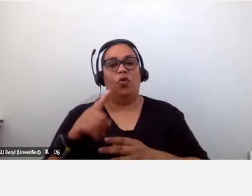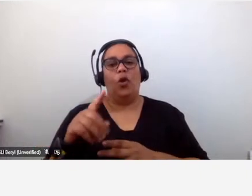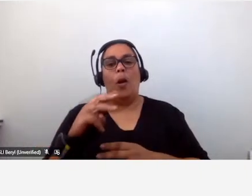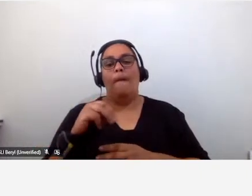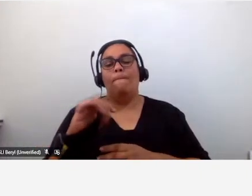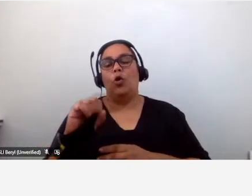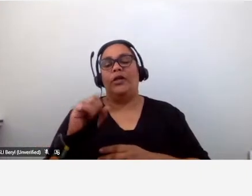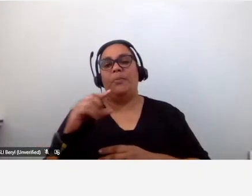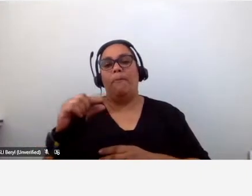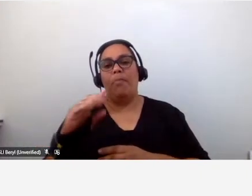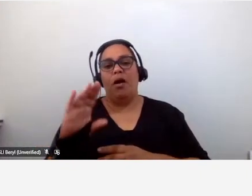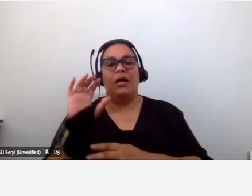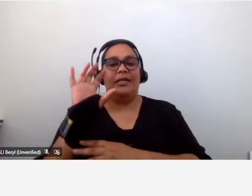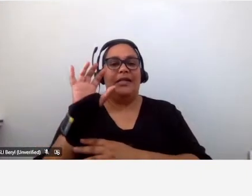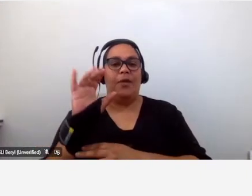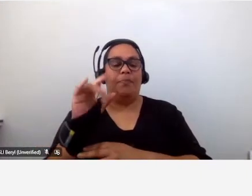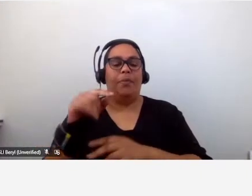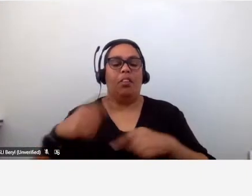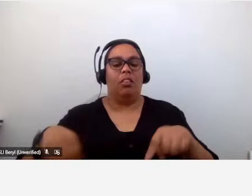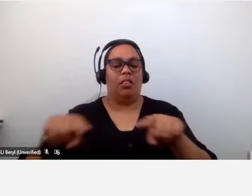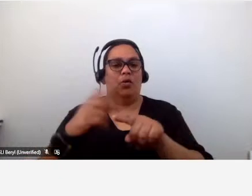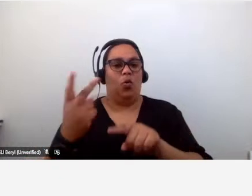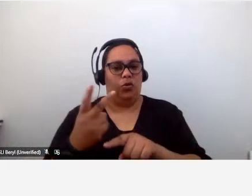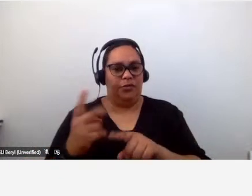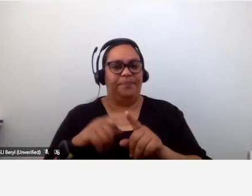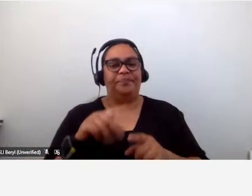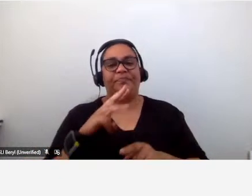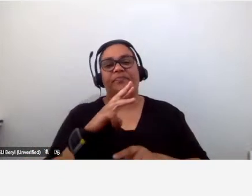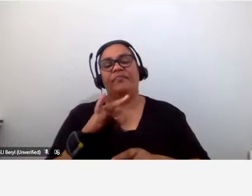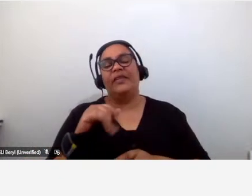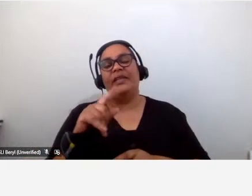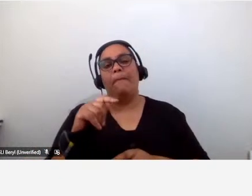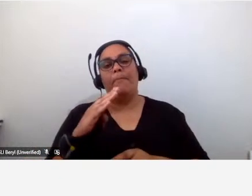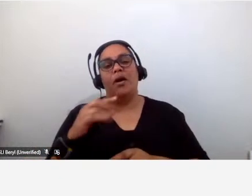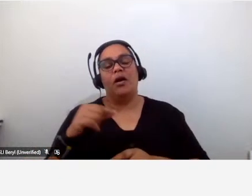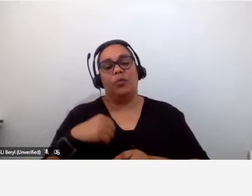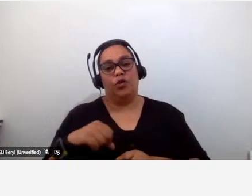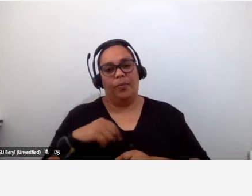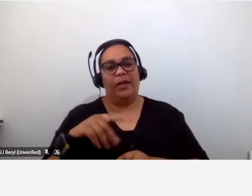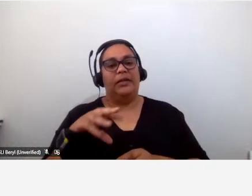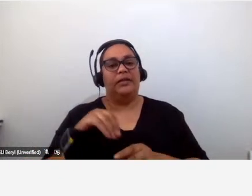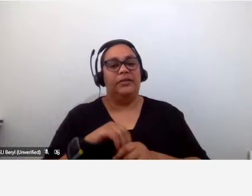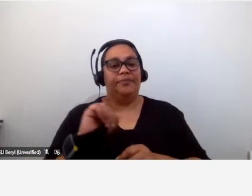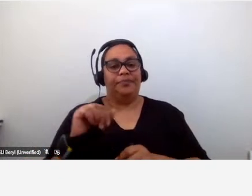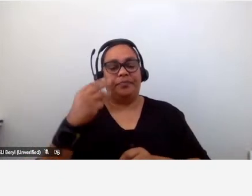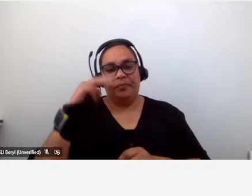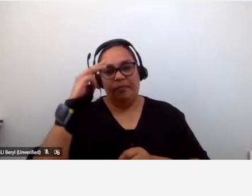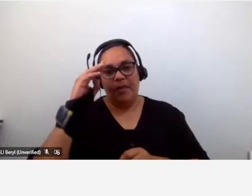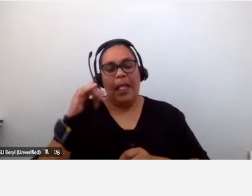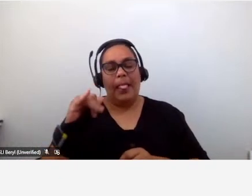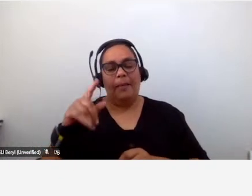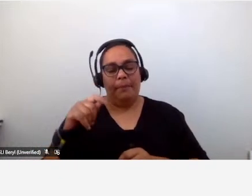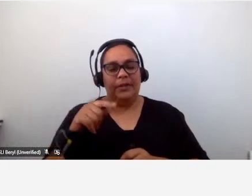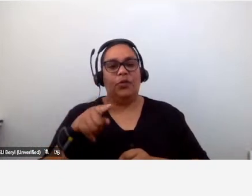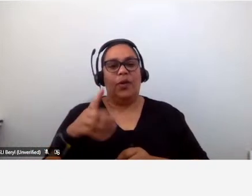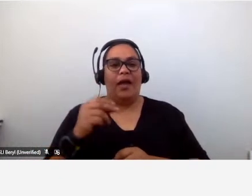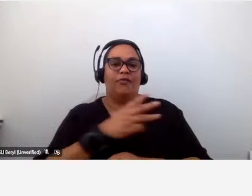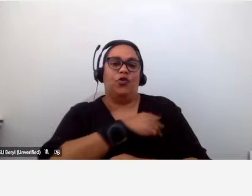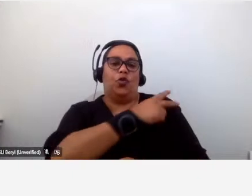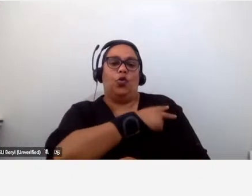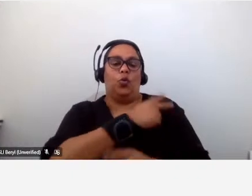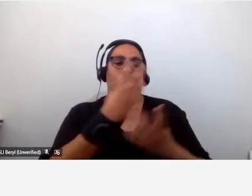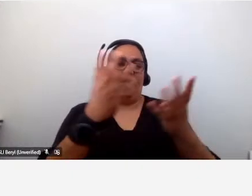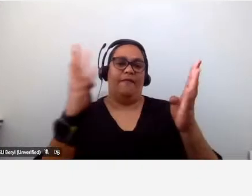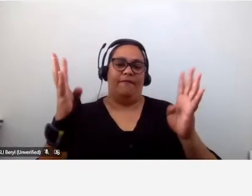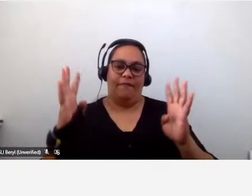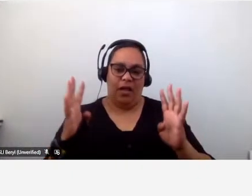Mauriceburg netball courts there as well. In Witzenberg Municipality, which is Prince Alfred Hamlet, we had security fencing for